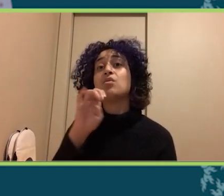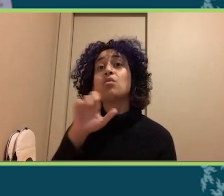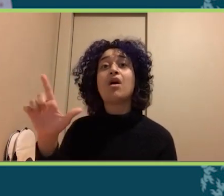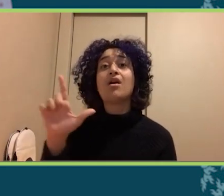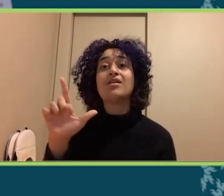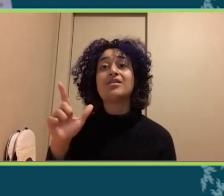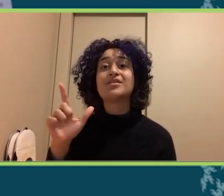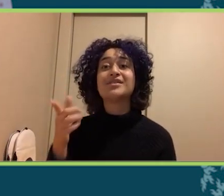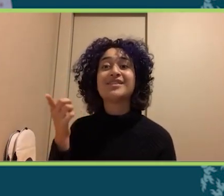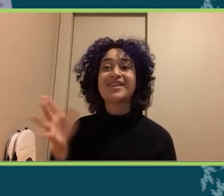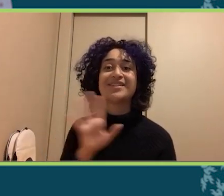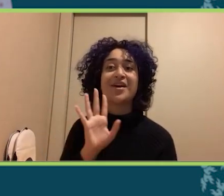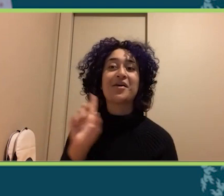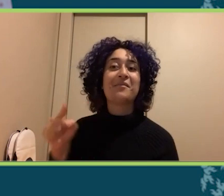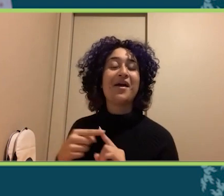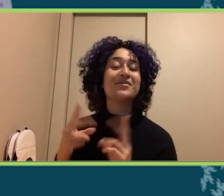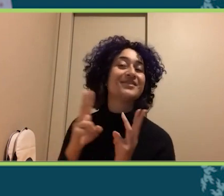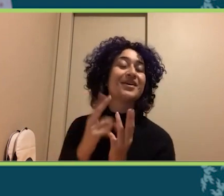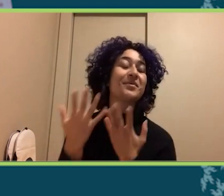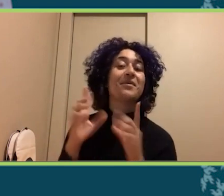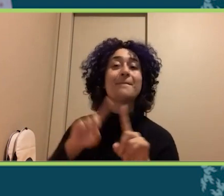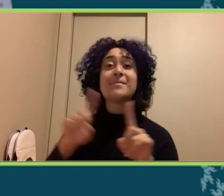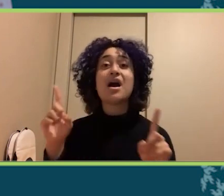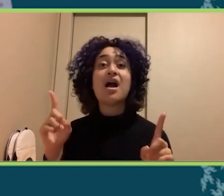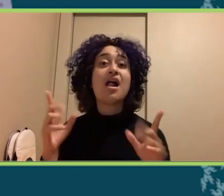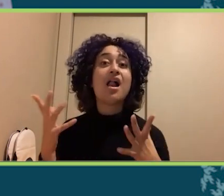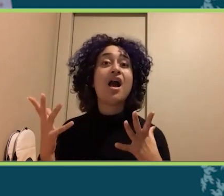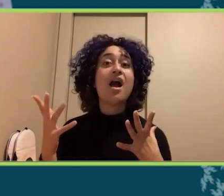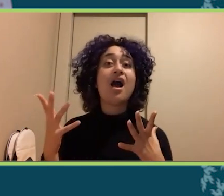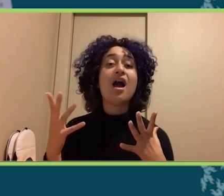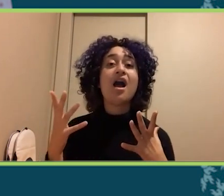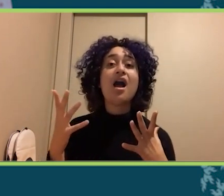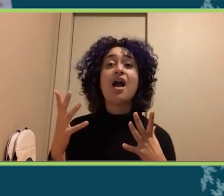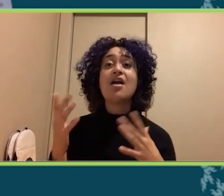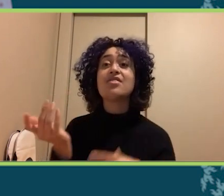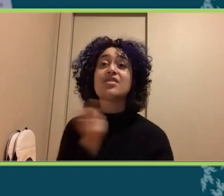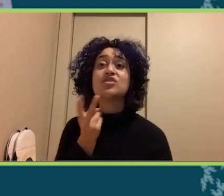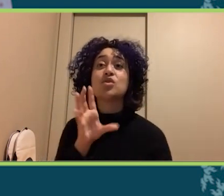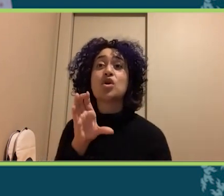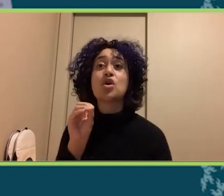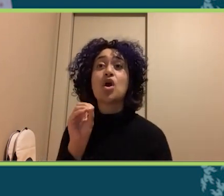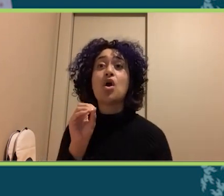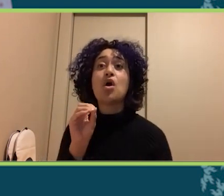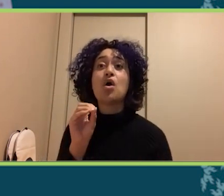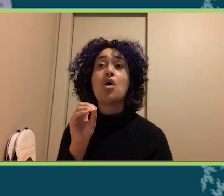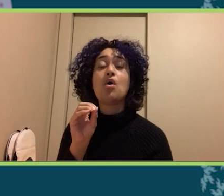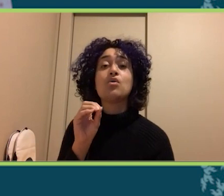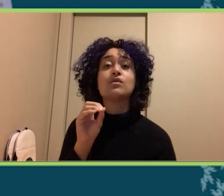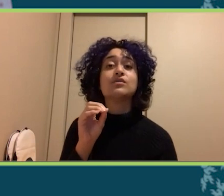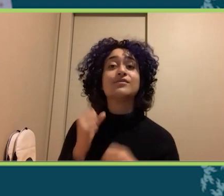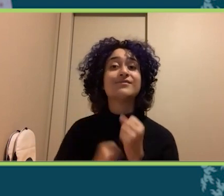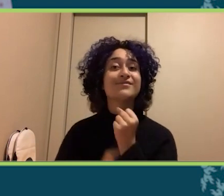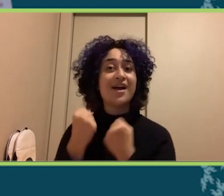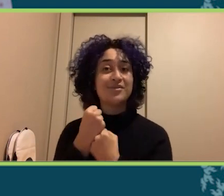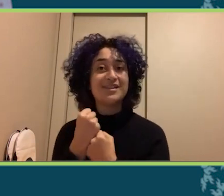sex. Founder and executive together of Rise Together Foundation and True Media. Josh